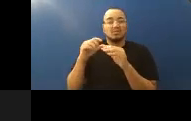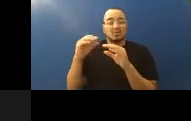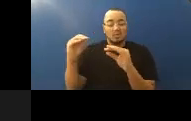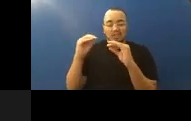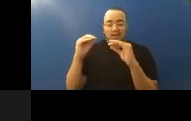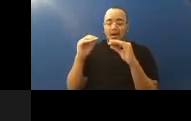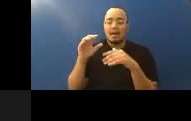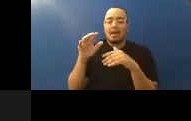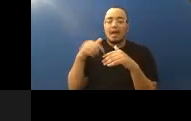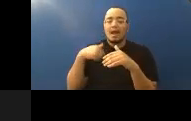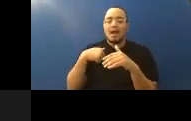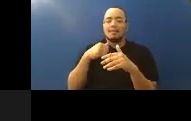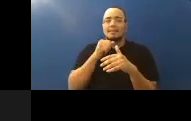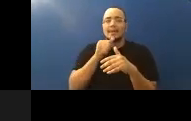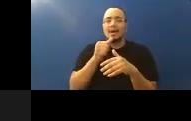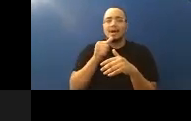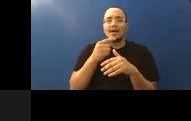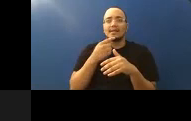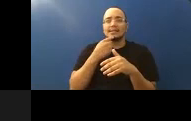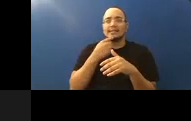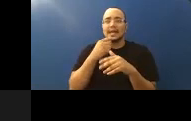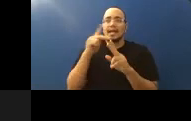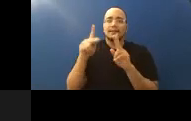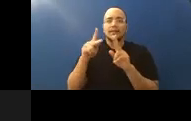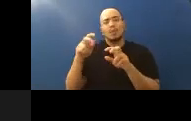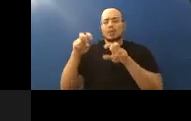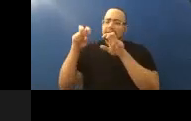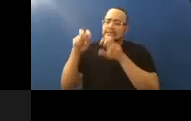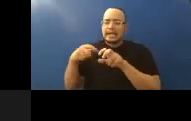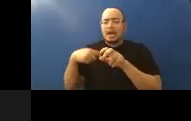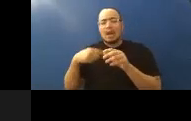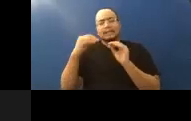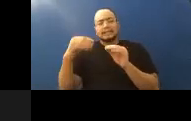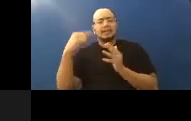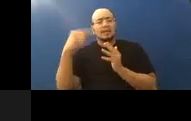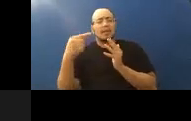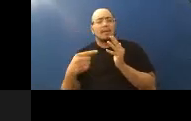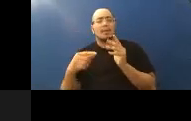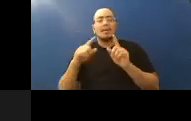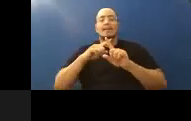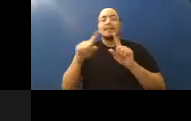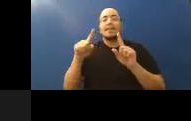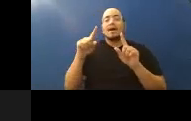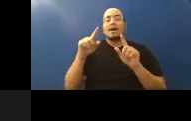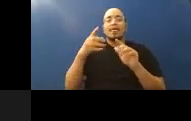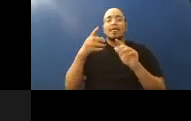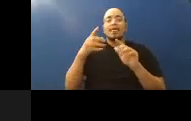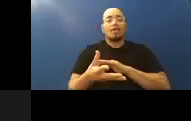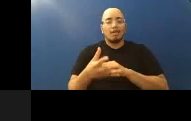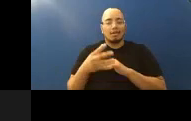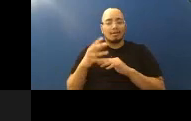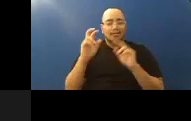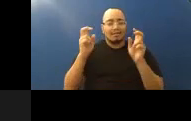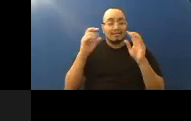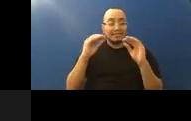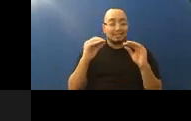an explicit, you know, like people sit down and teach you this, but it's something you learn to survive, is that, you know, violence